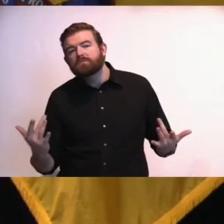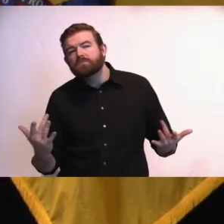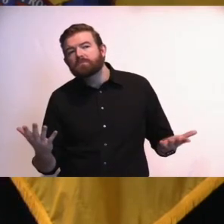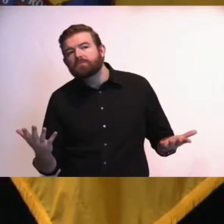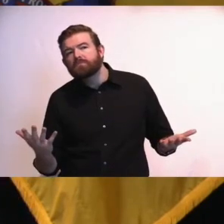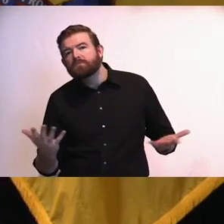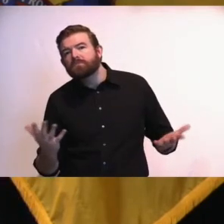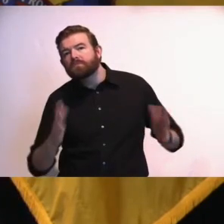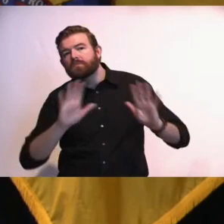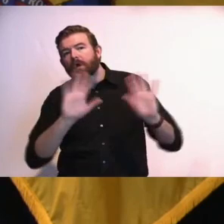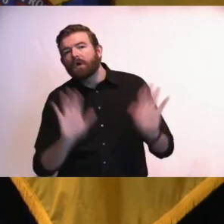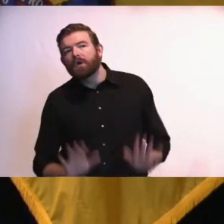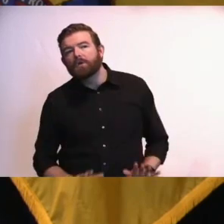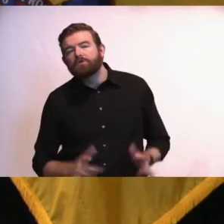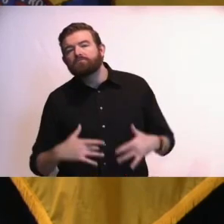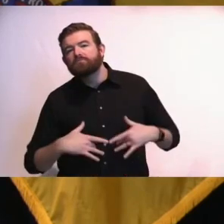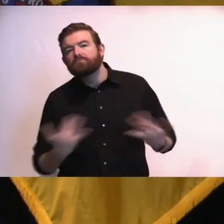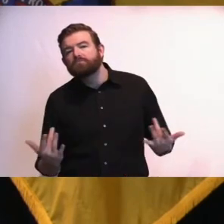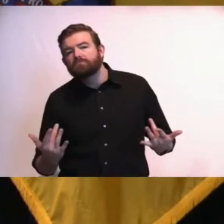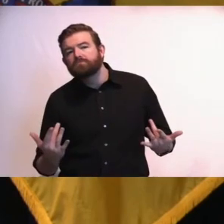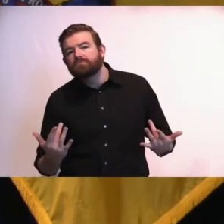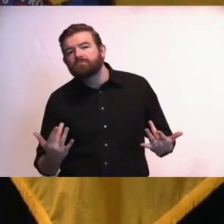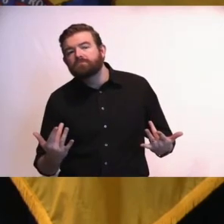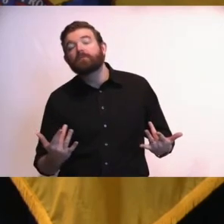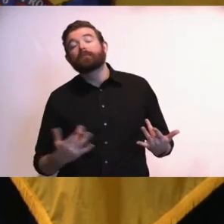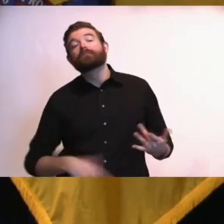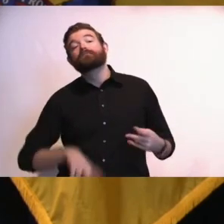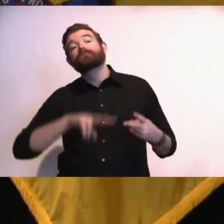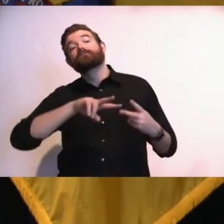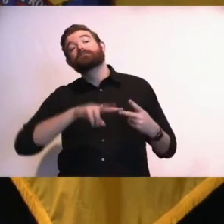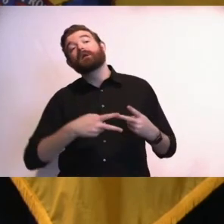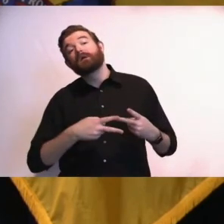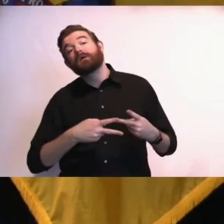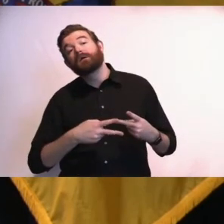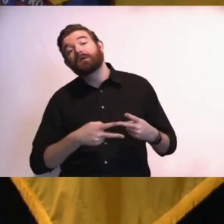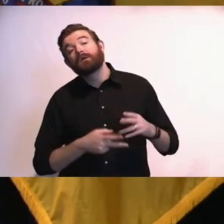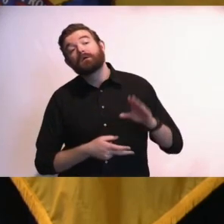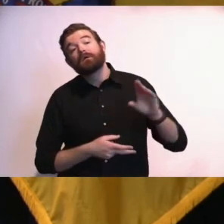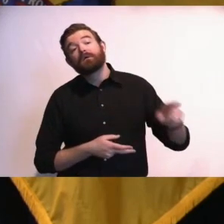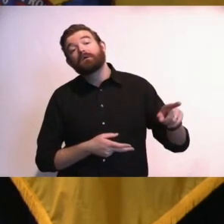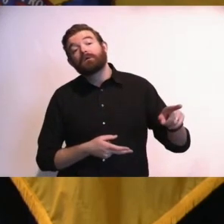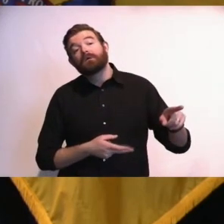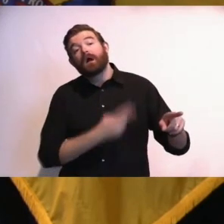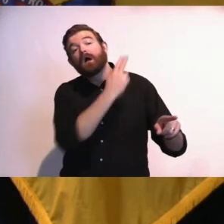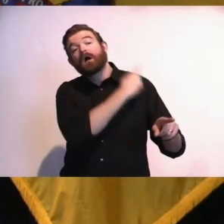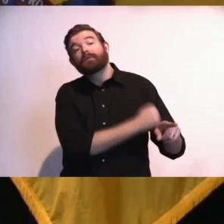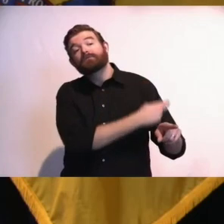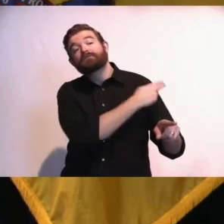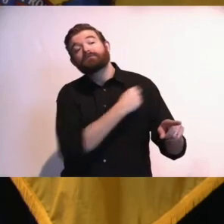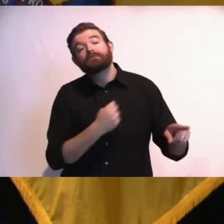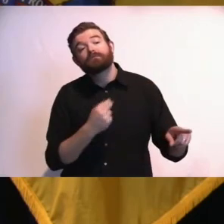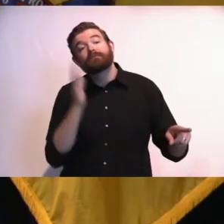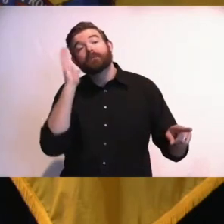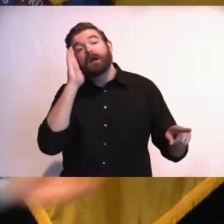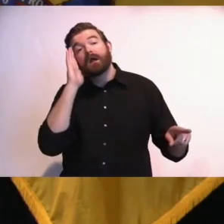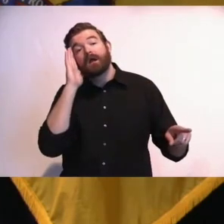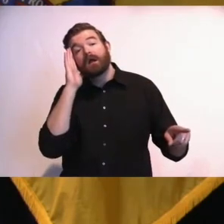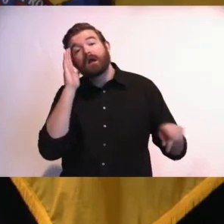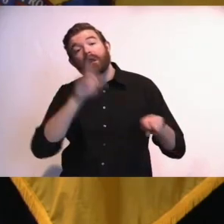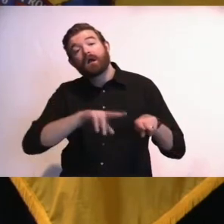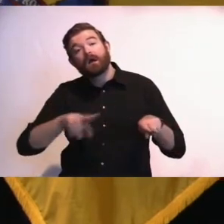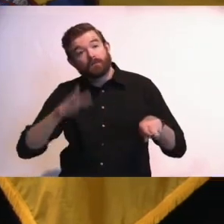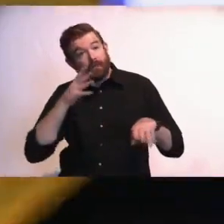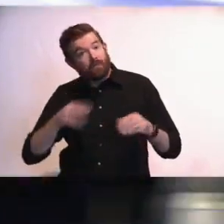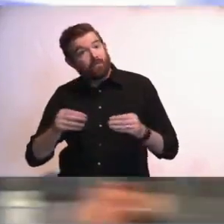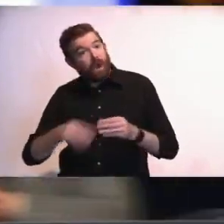secondly, anything you've got on manpower, hospital bed expansions, et cetera. Sure.